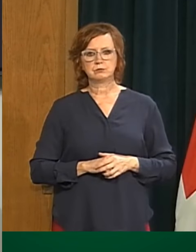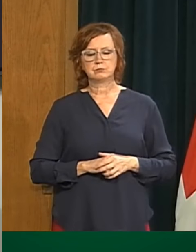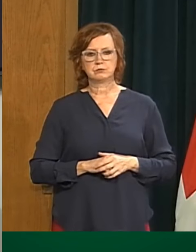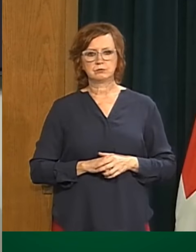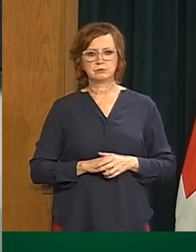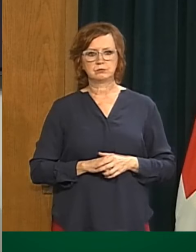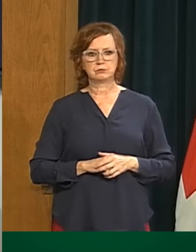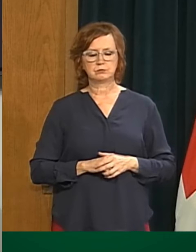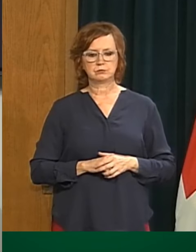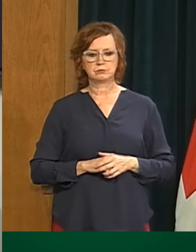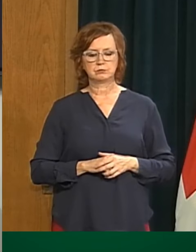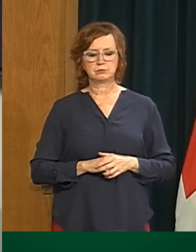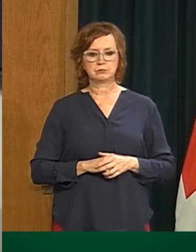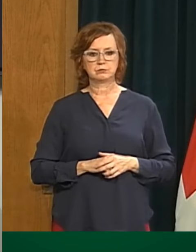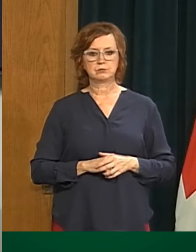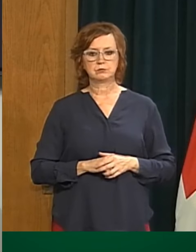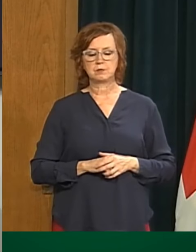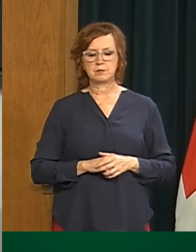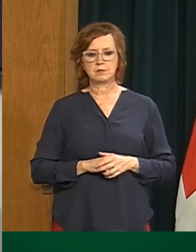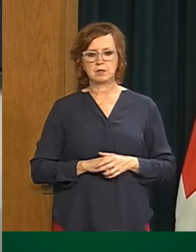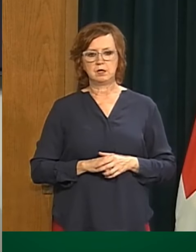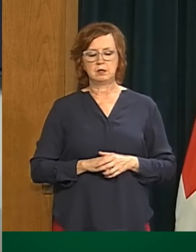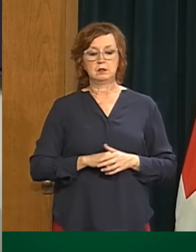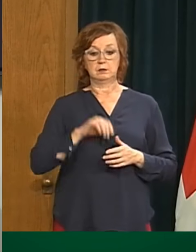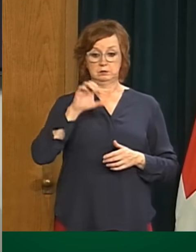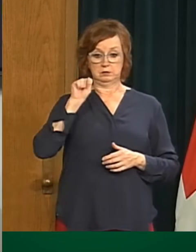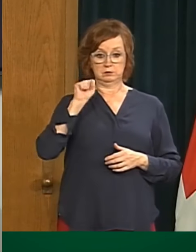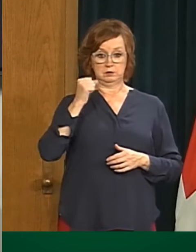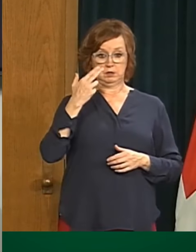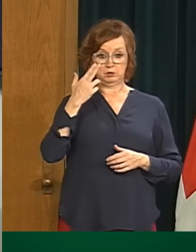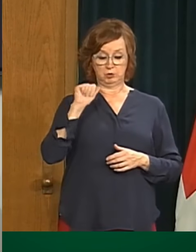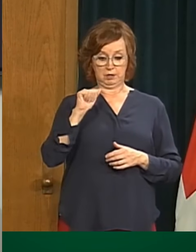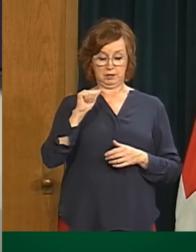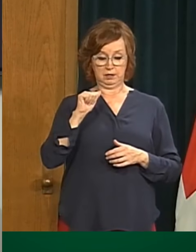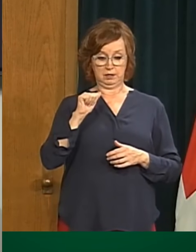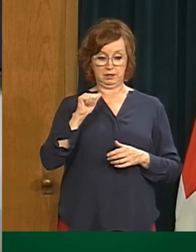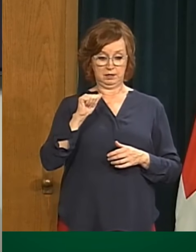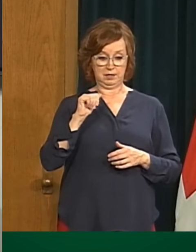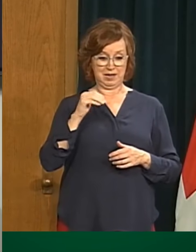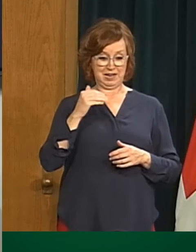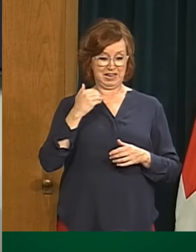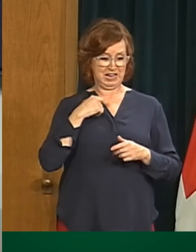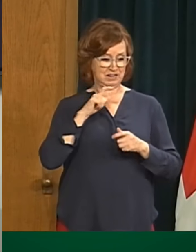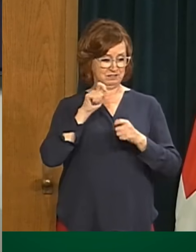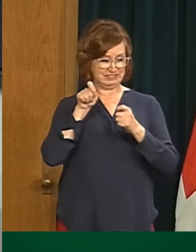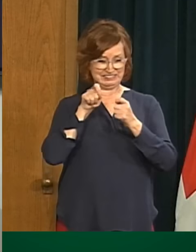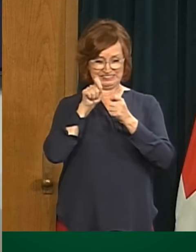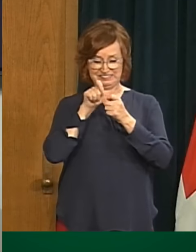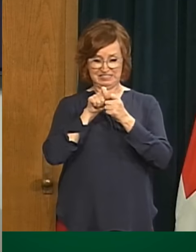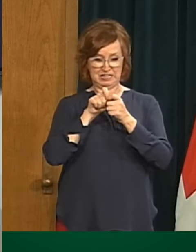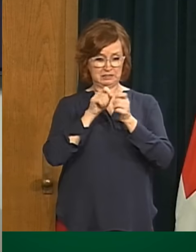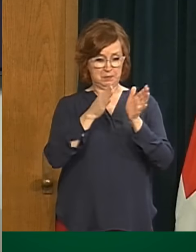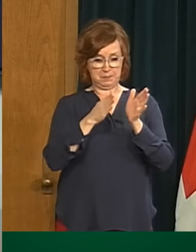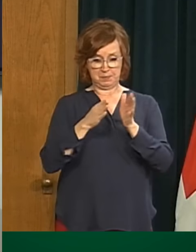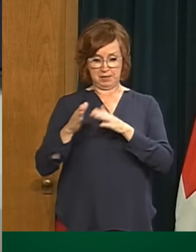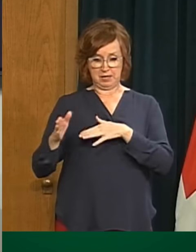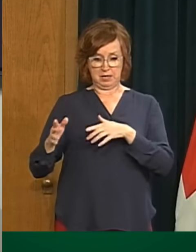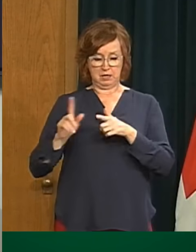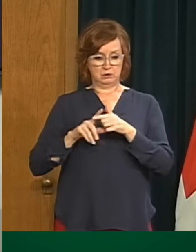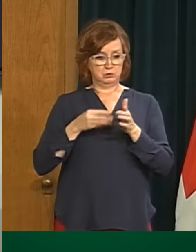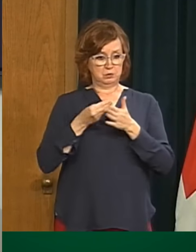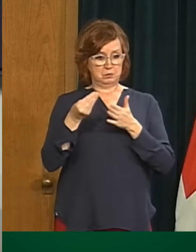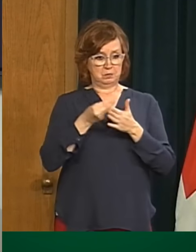comments, we at the SHA we have no extended plan to supply PPE outside the